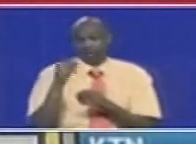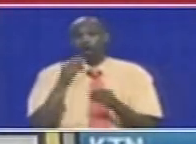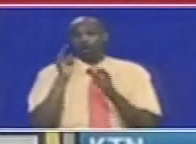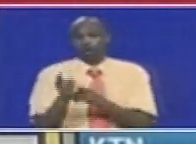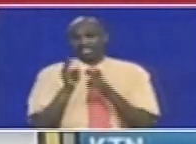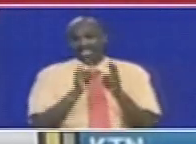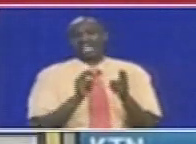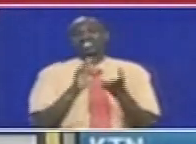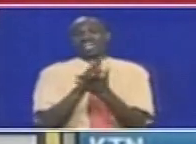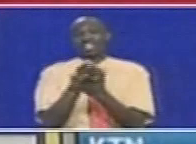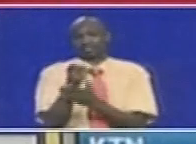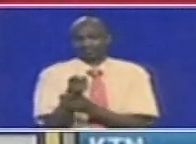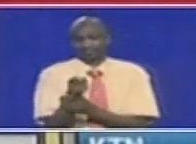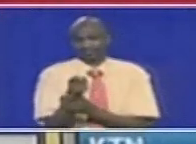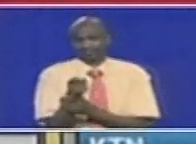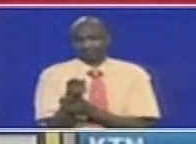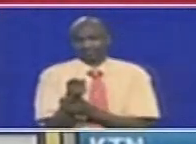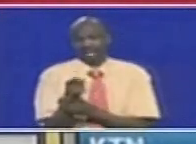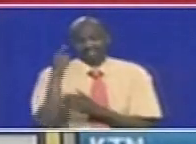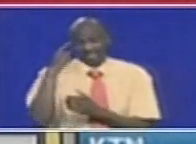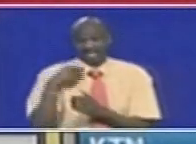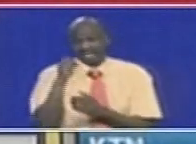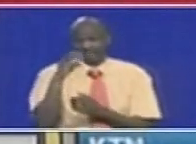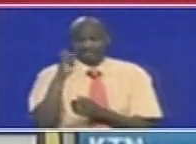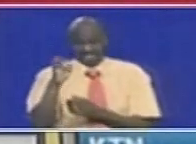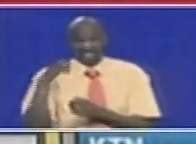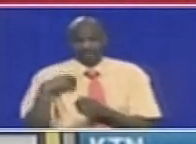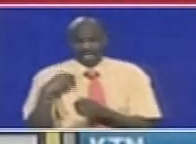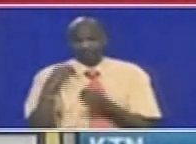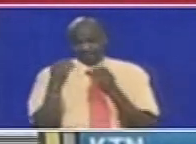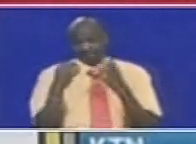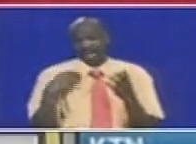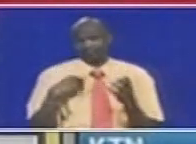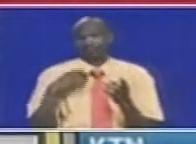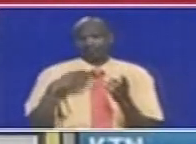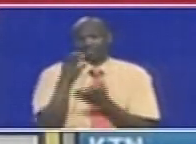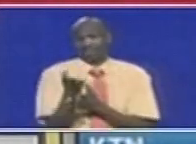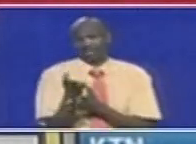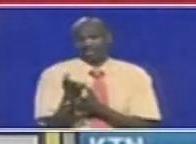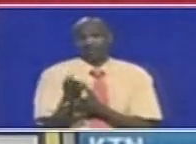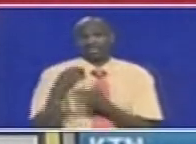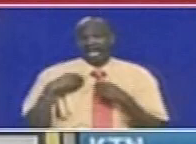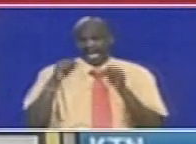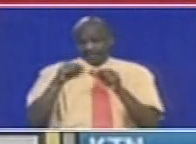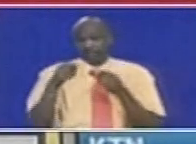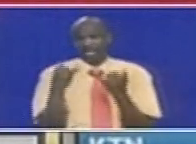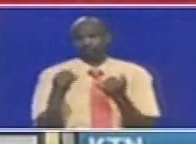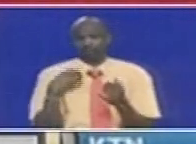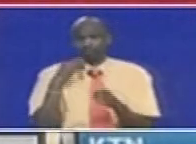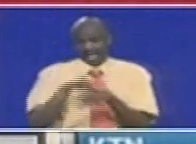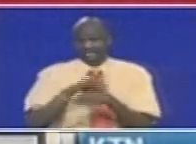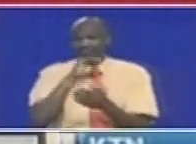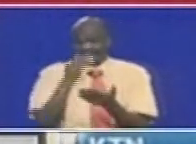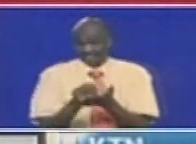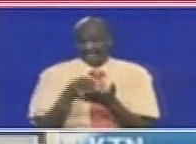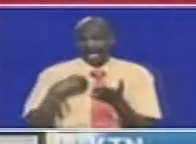shares. And I think the SMEs are also many in those small cities and the areas. And they are able to now get funding